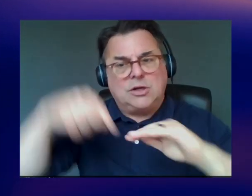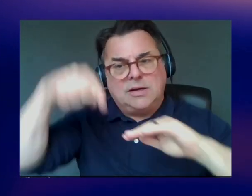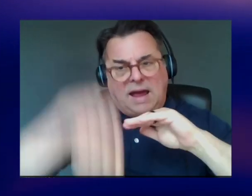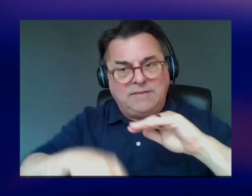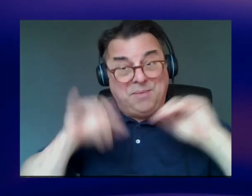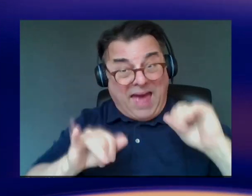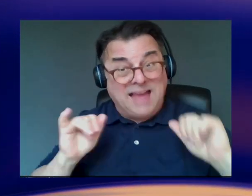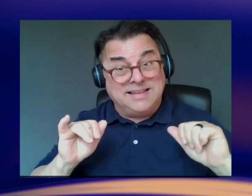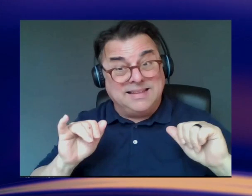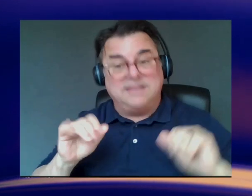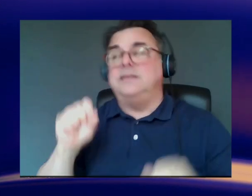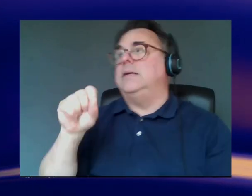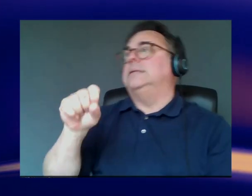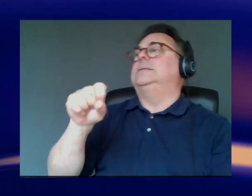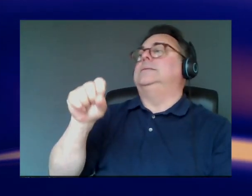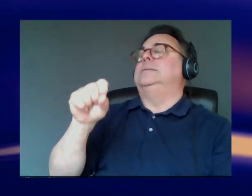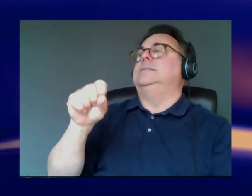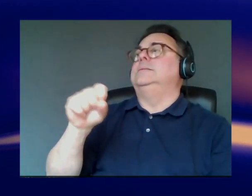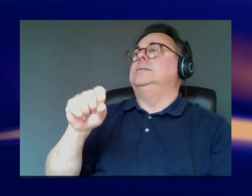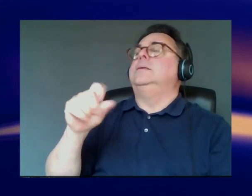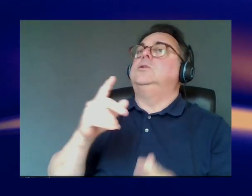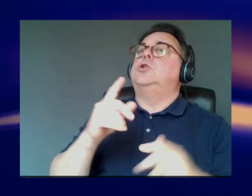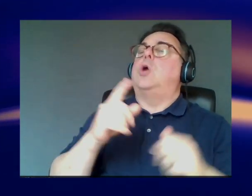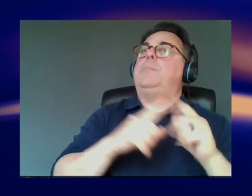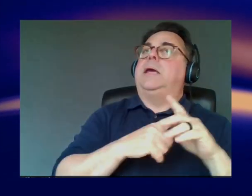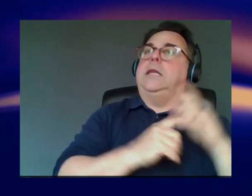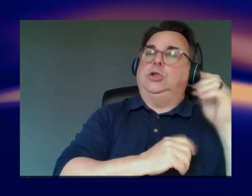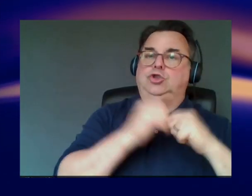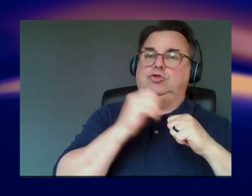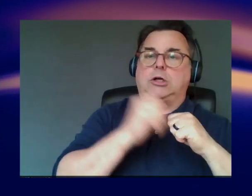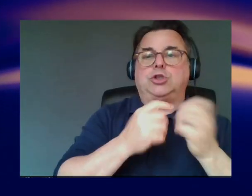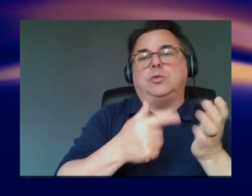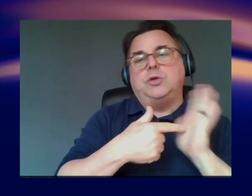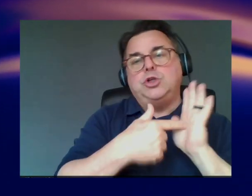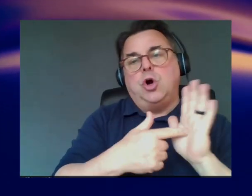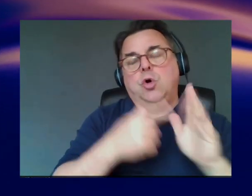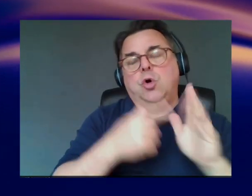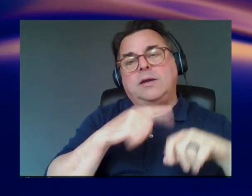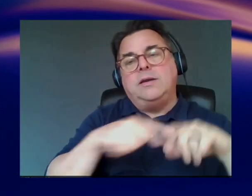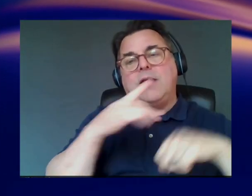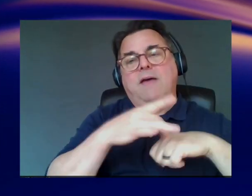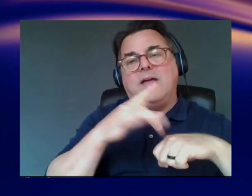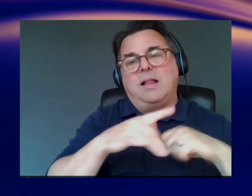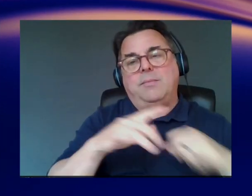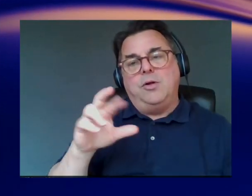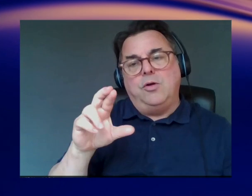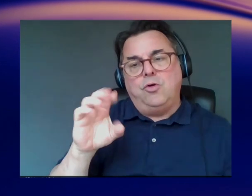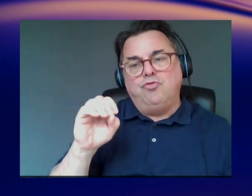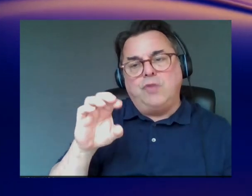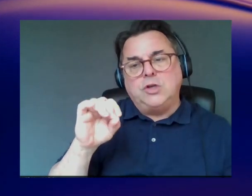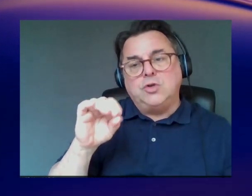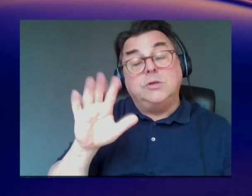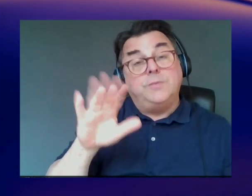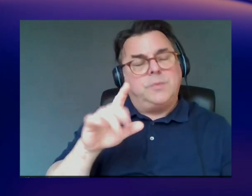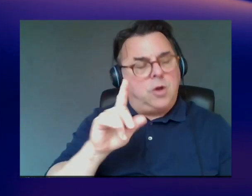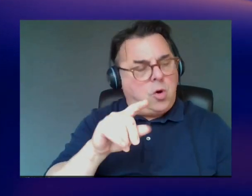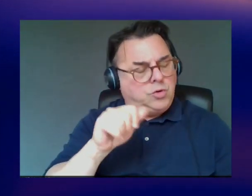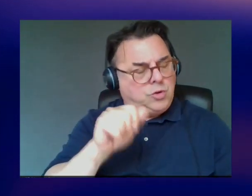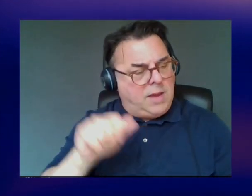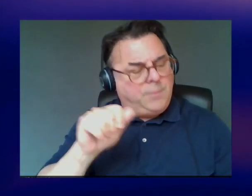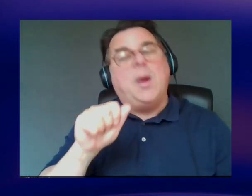what is actually being shown, but then you also have the flexibility to actually interact with the community and